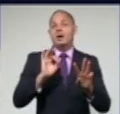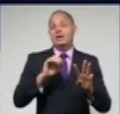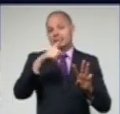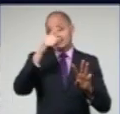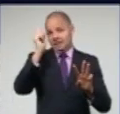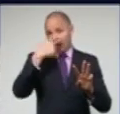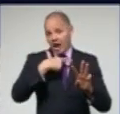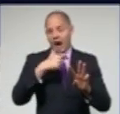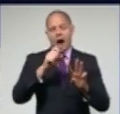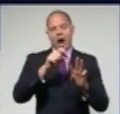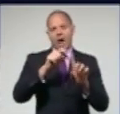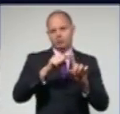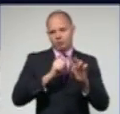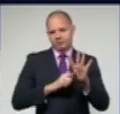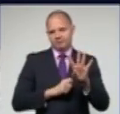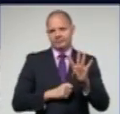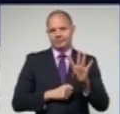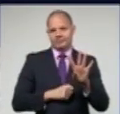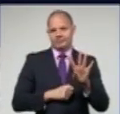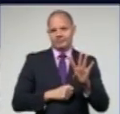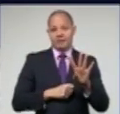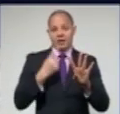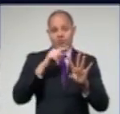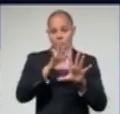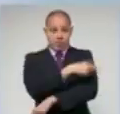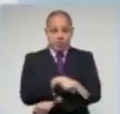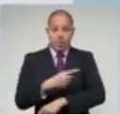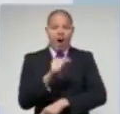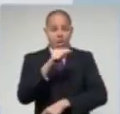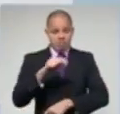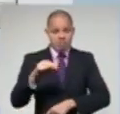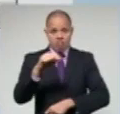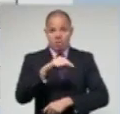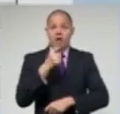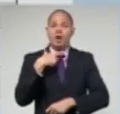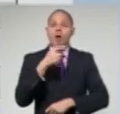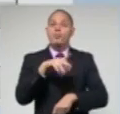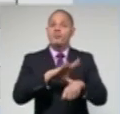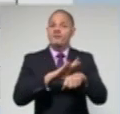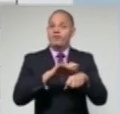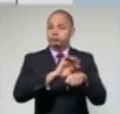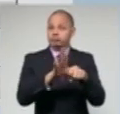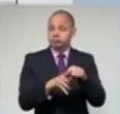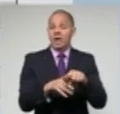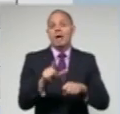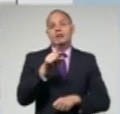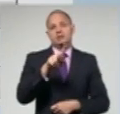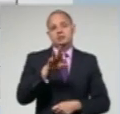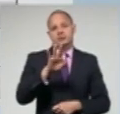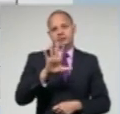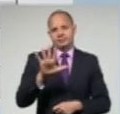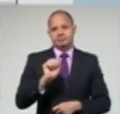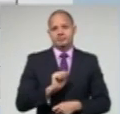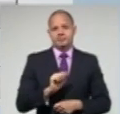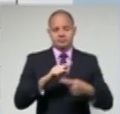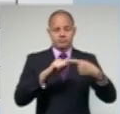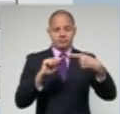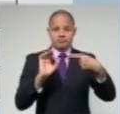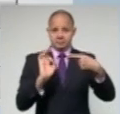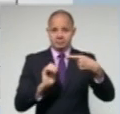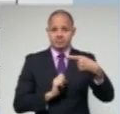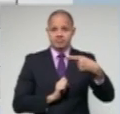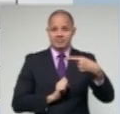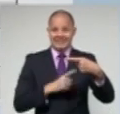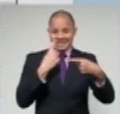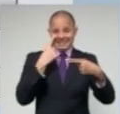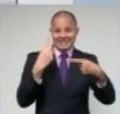in serious conditions, hospitalized in Havana. Concerning worldwide statistics, COVID-19 pandemic remains to